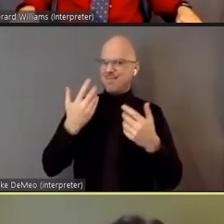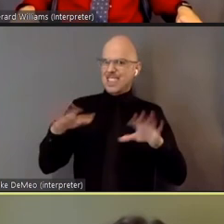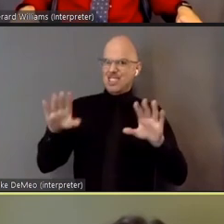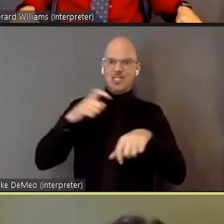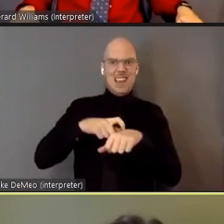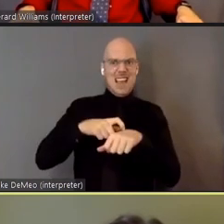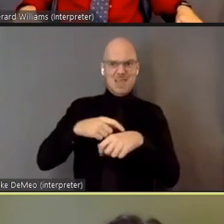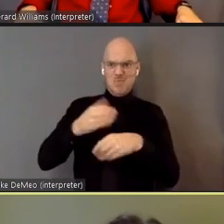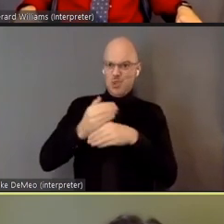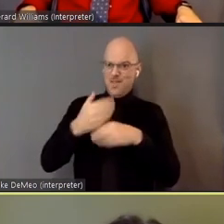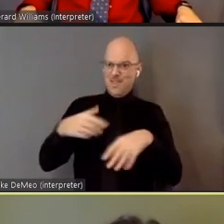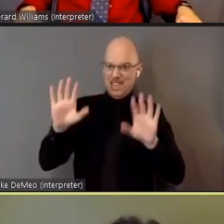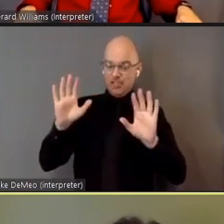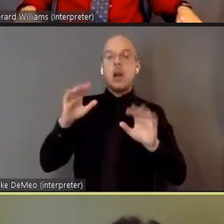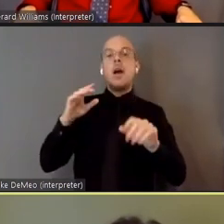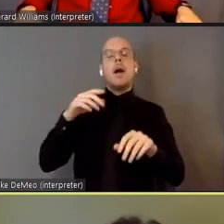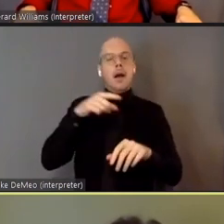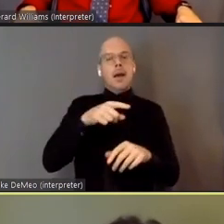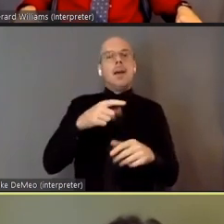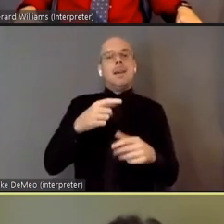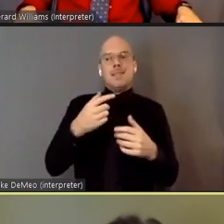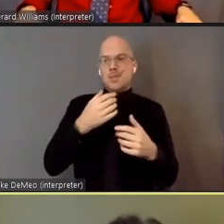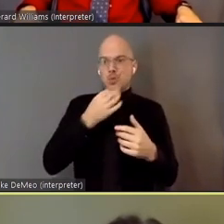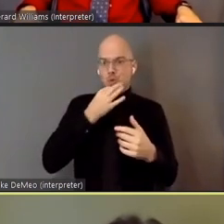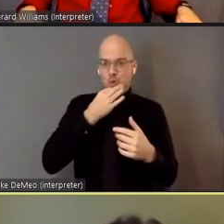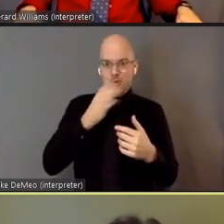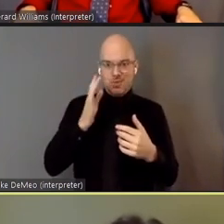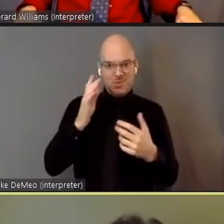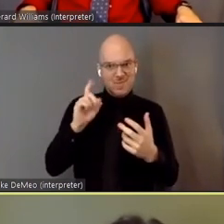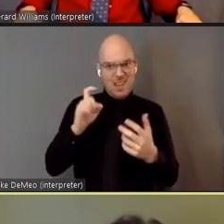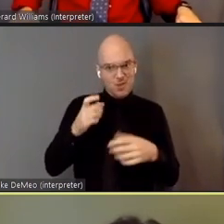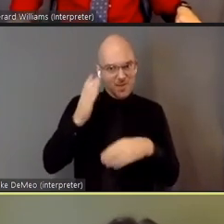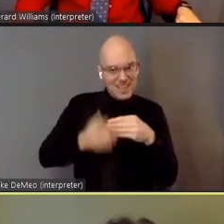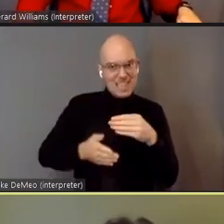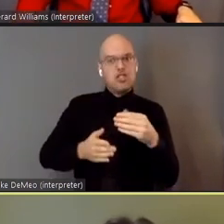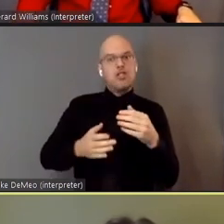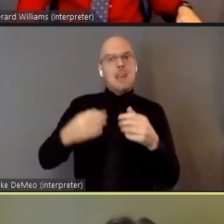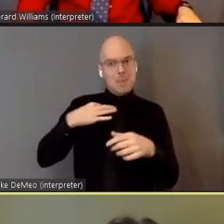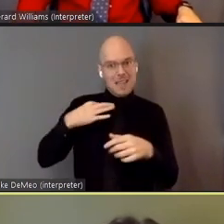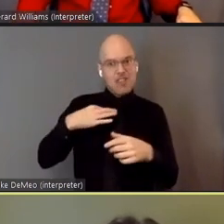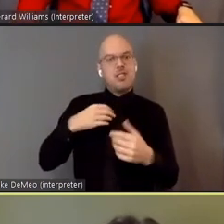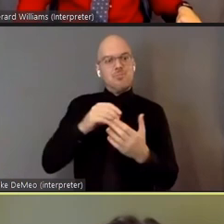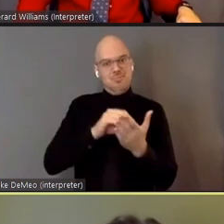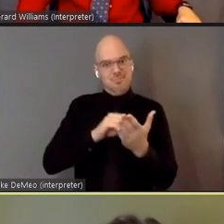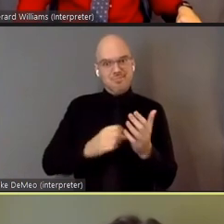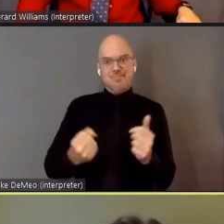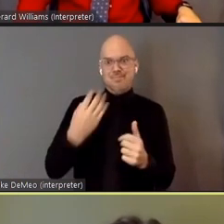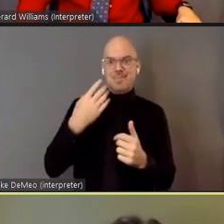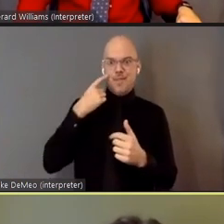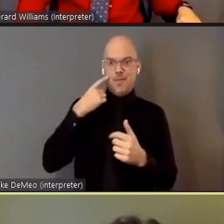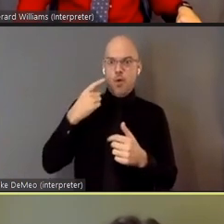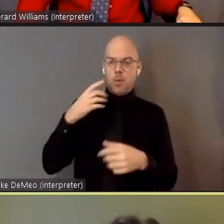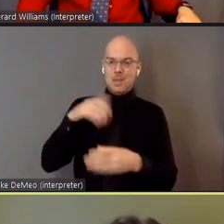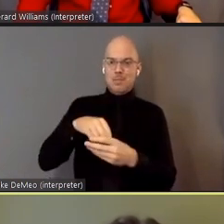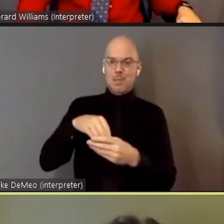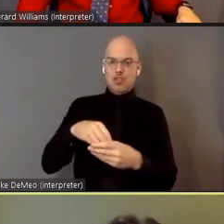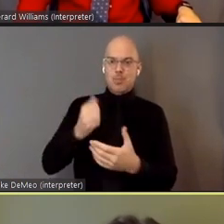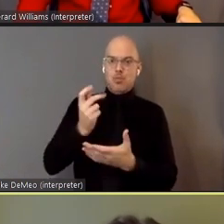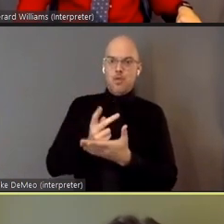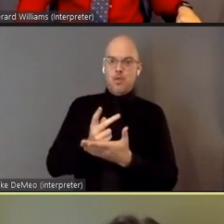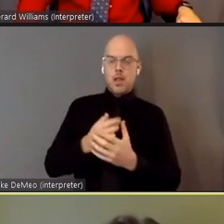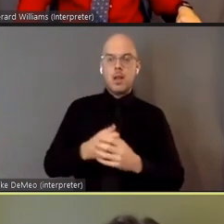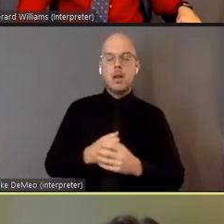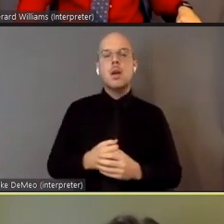their applications completed so that they can be approved to participate. And that auction